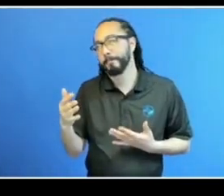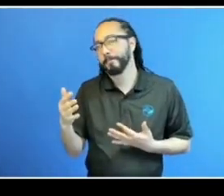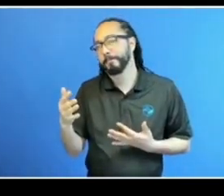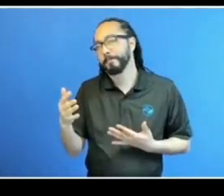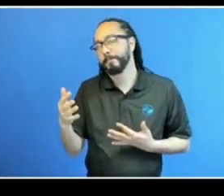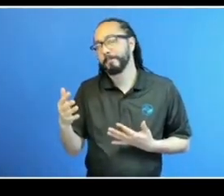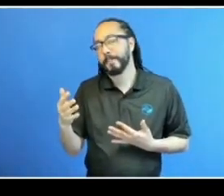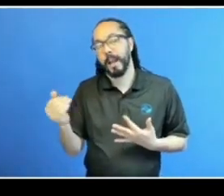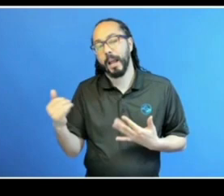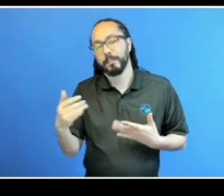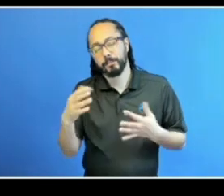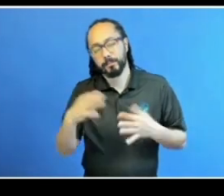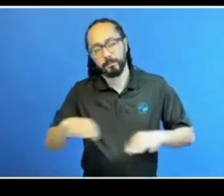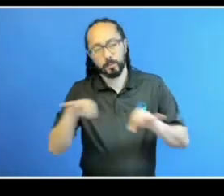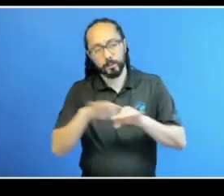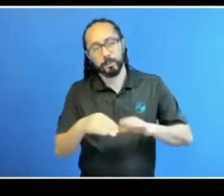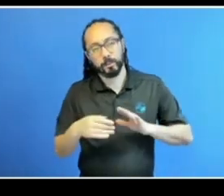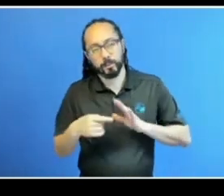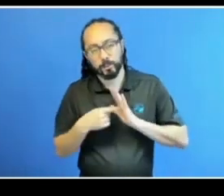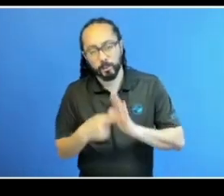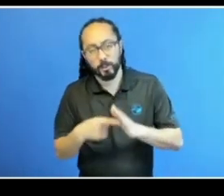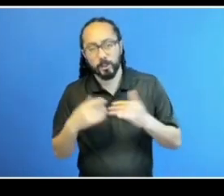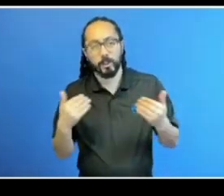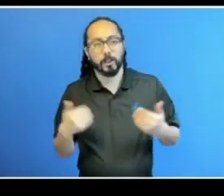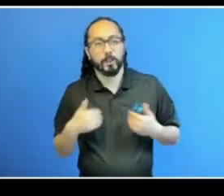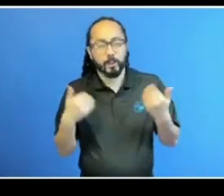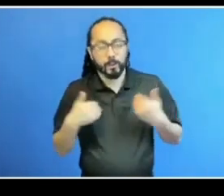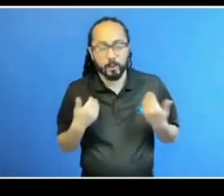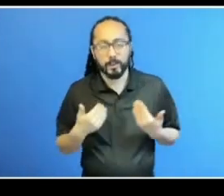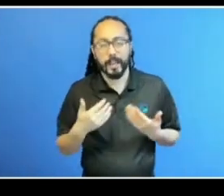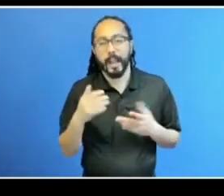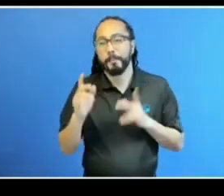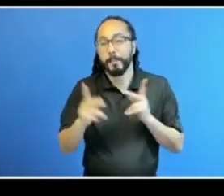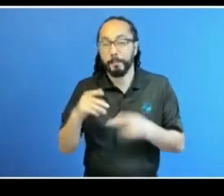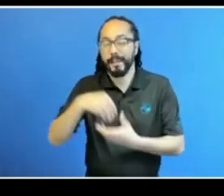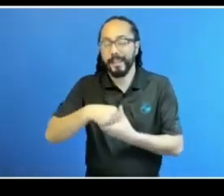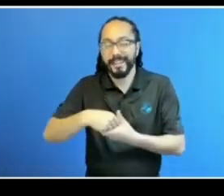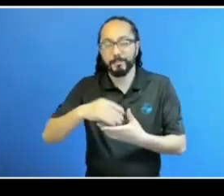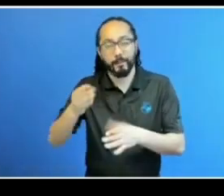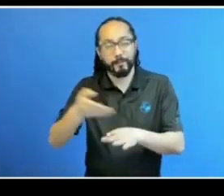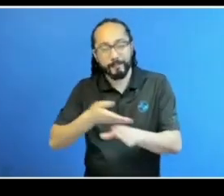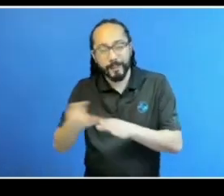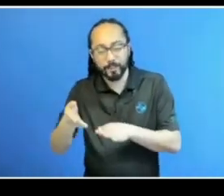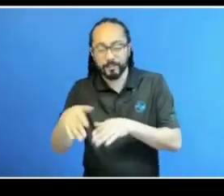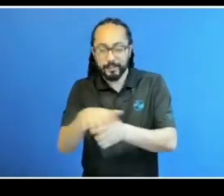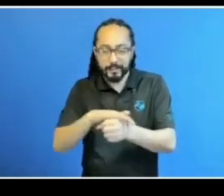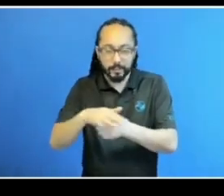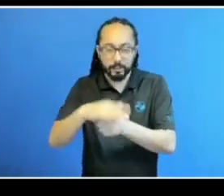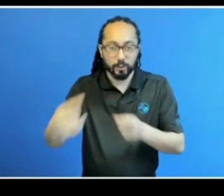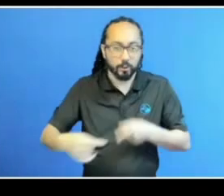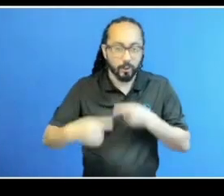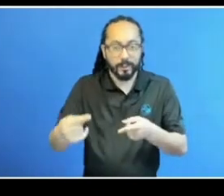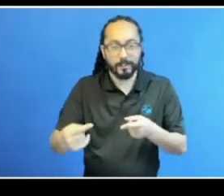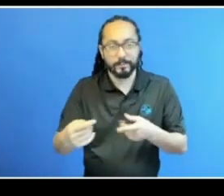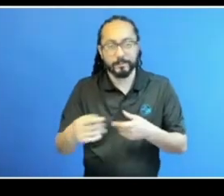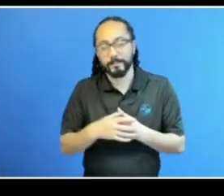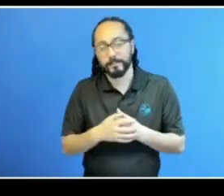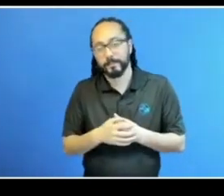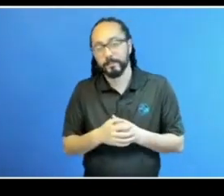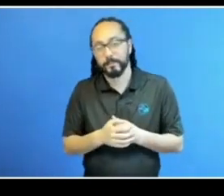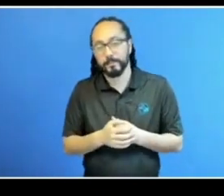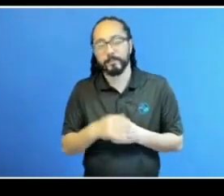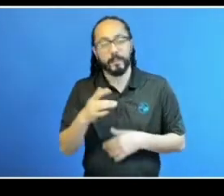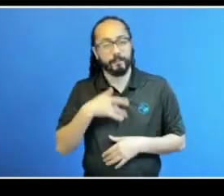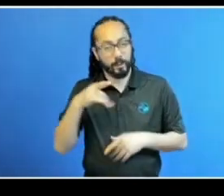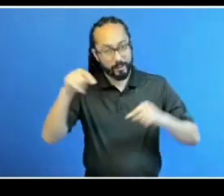showing youth and showing other people who might be in professional settings struggling. I think this is